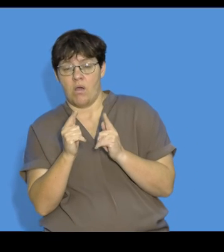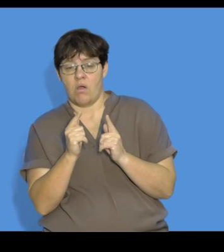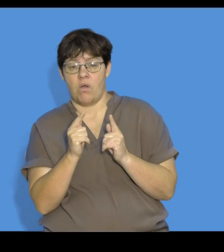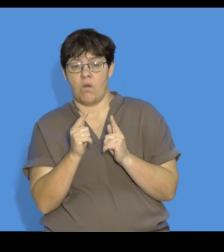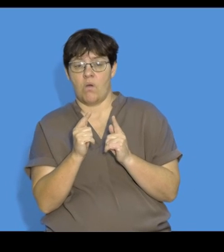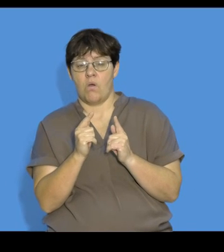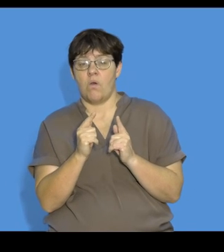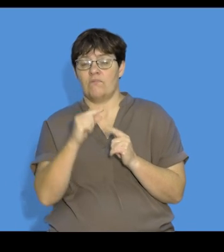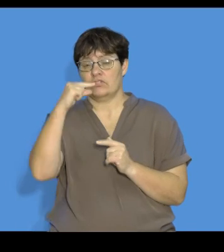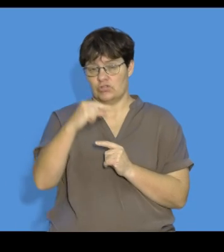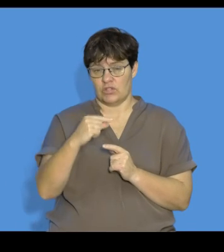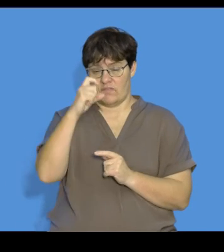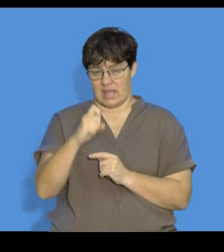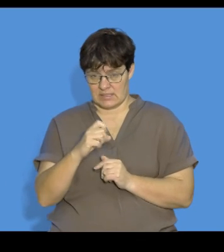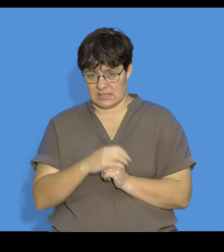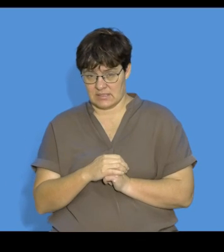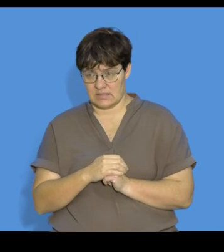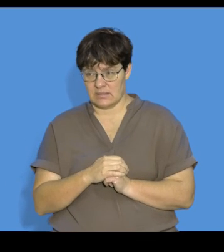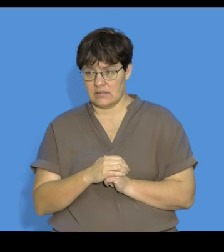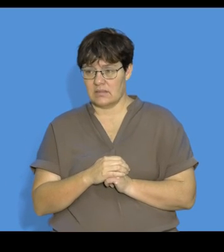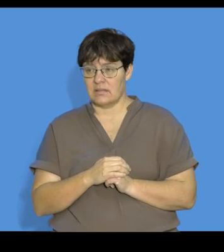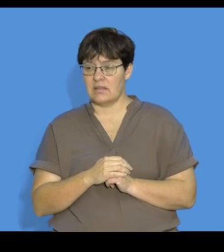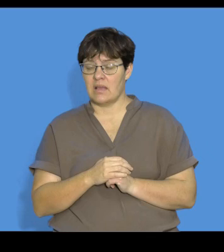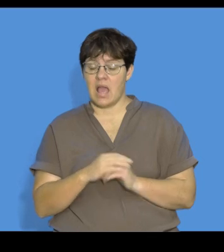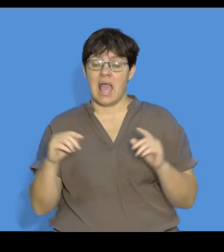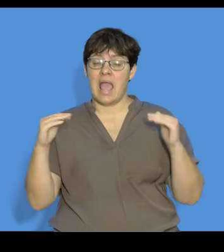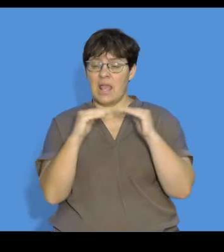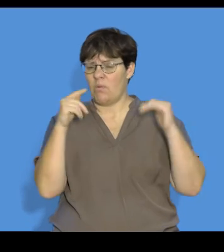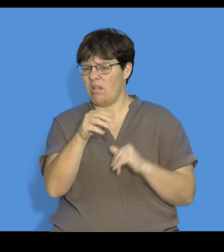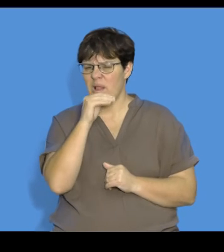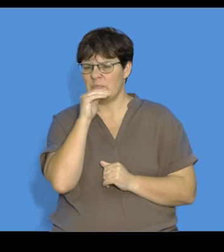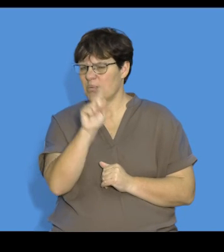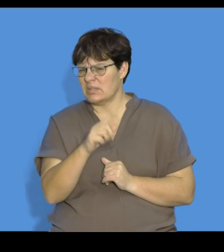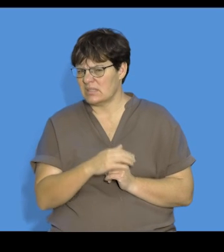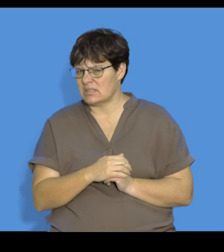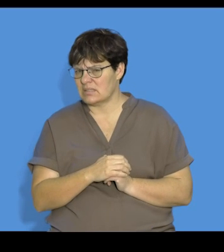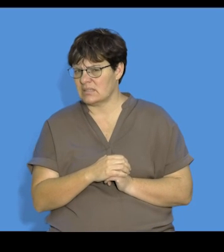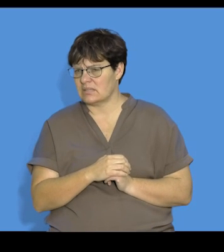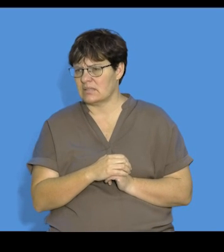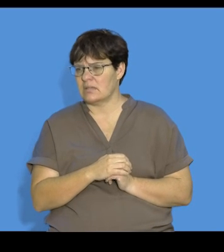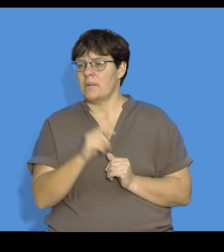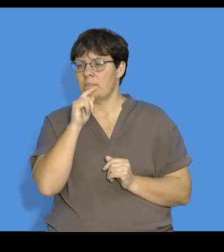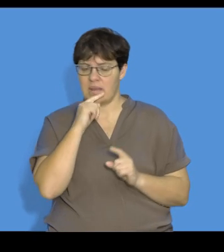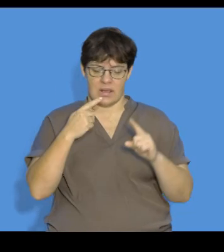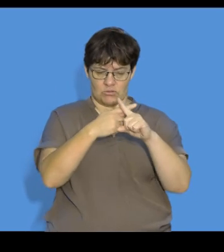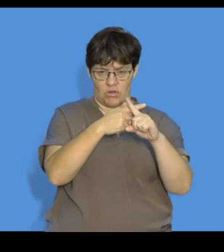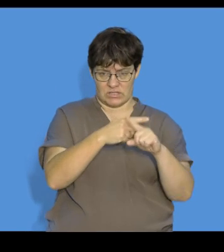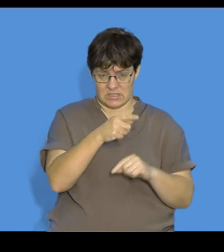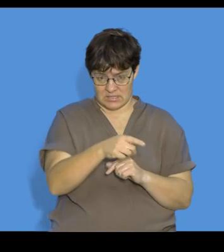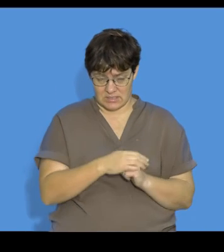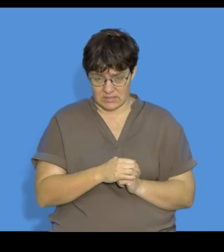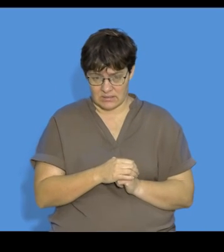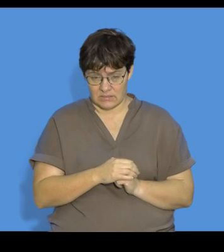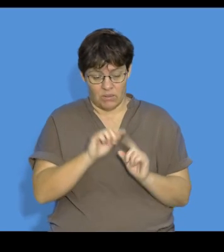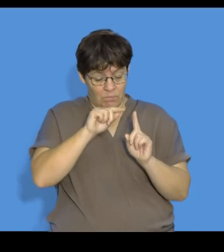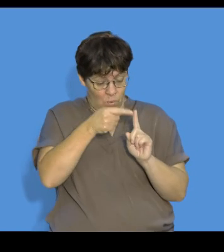greater or equal to g of x? Now, firstly, equal to means that where they are